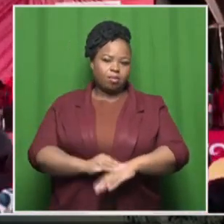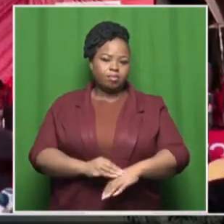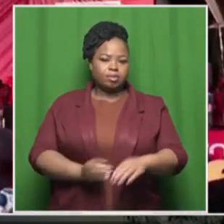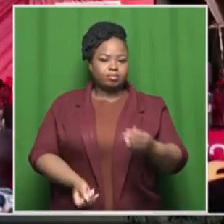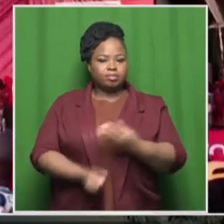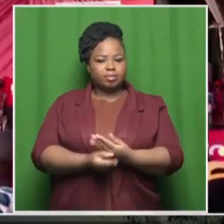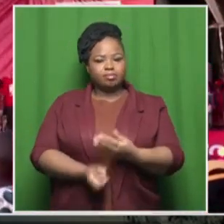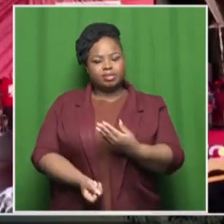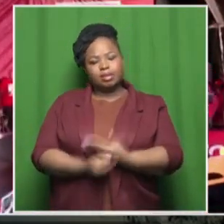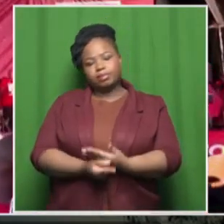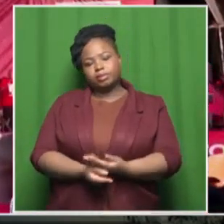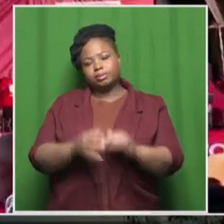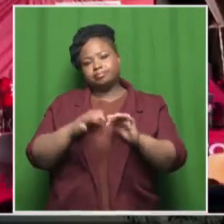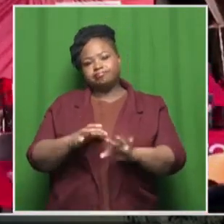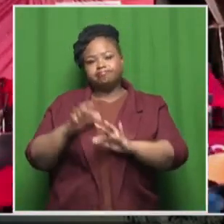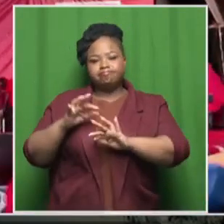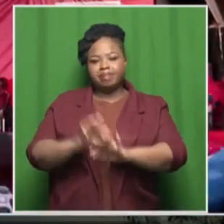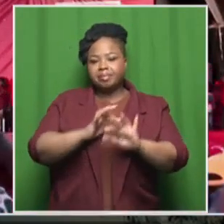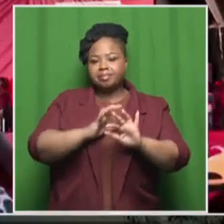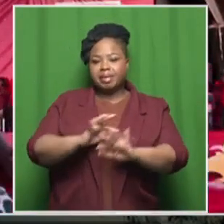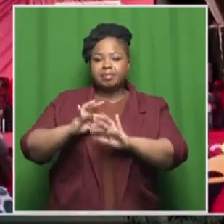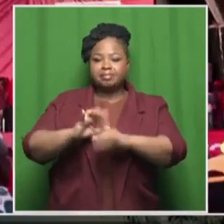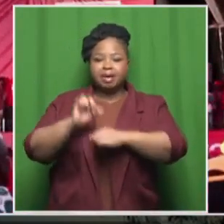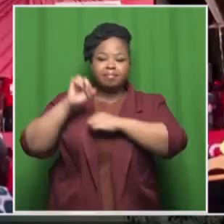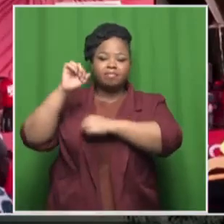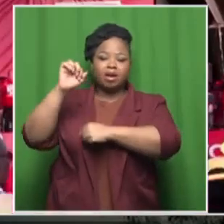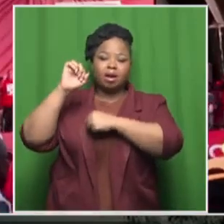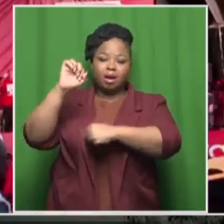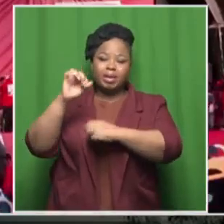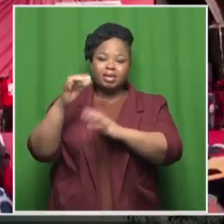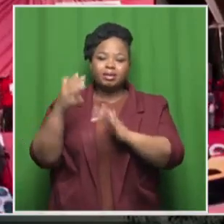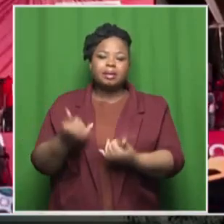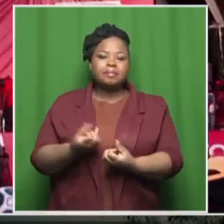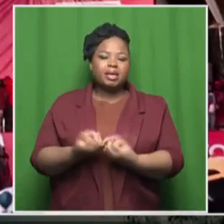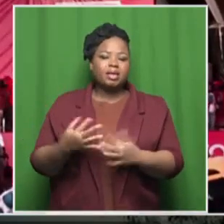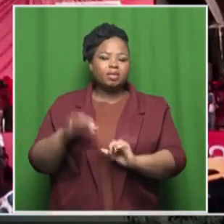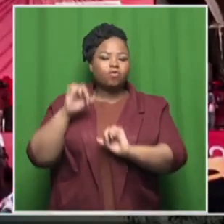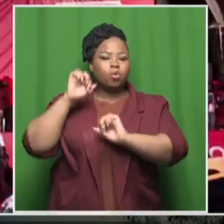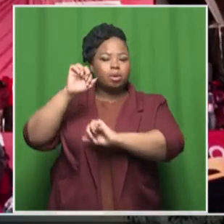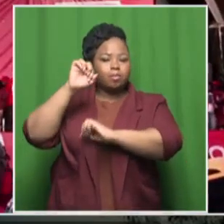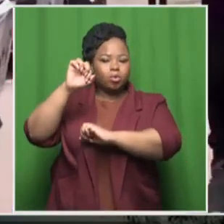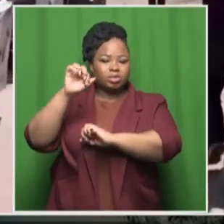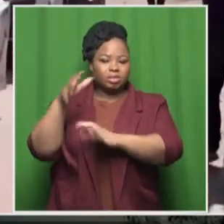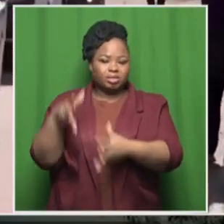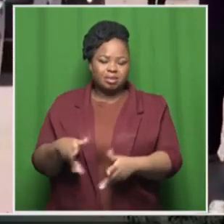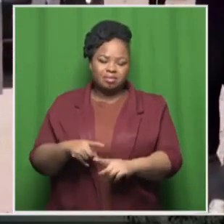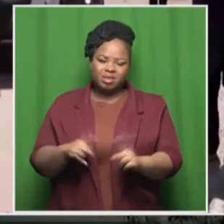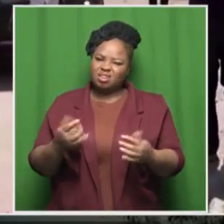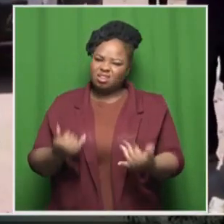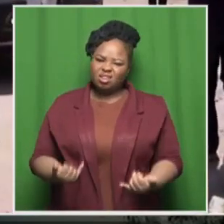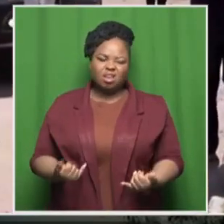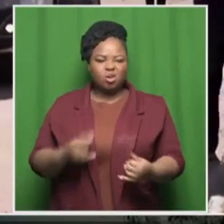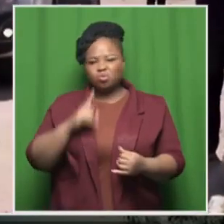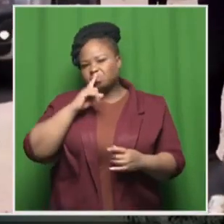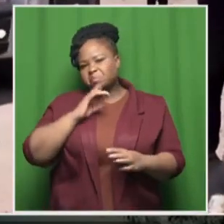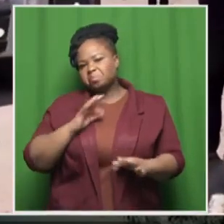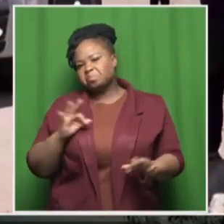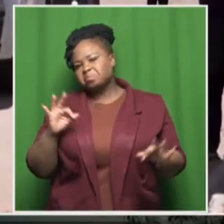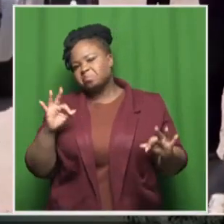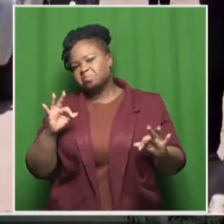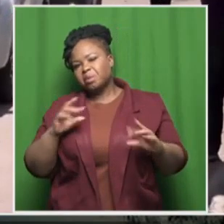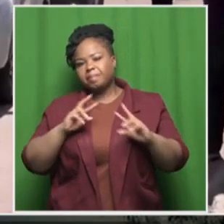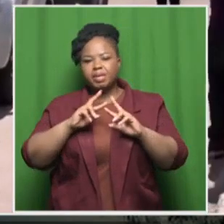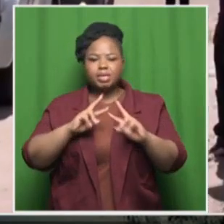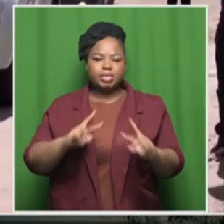led to protests across the Mozambique and the country. But this time, the environment looks very